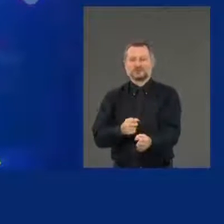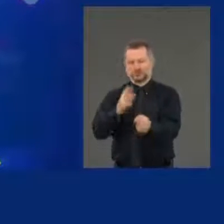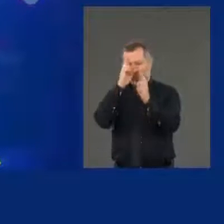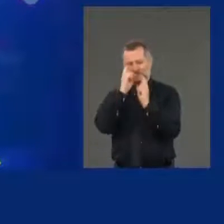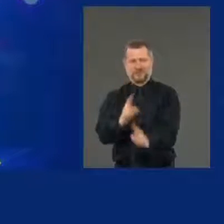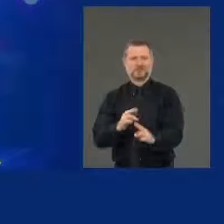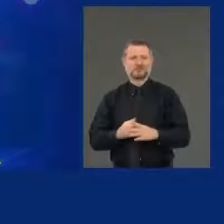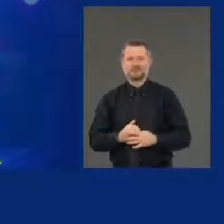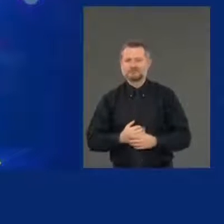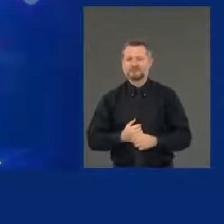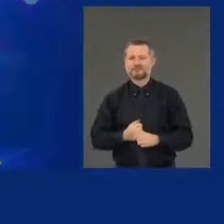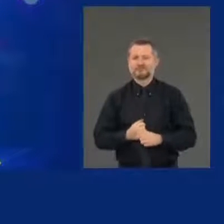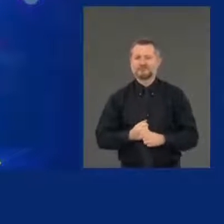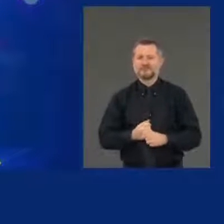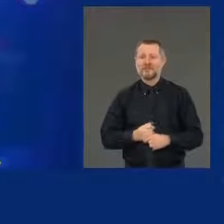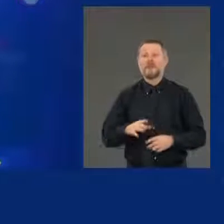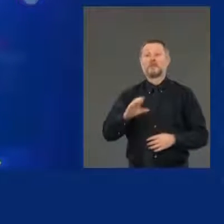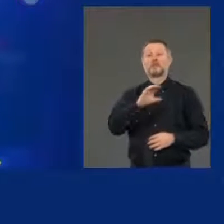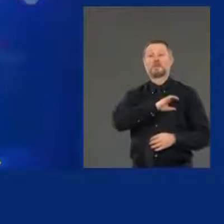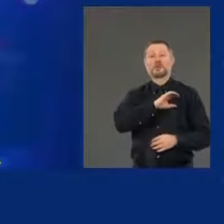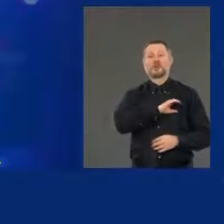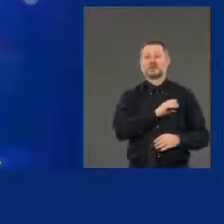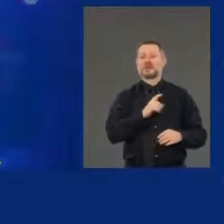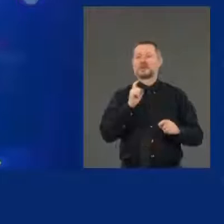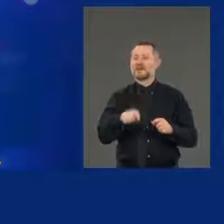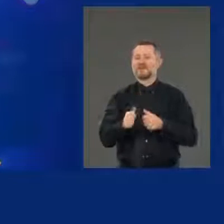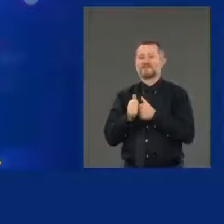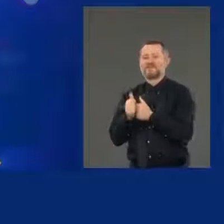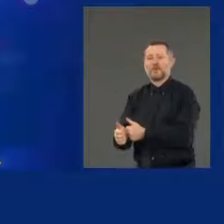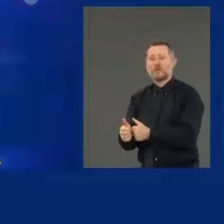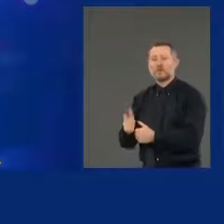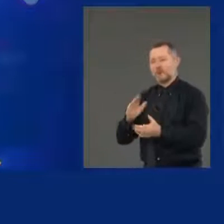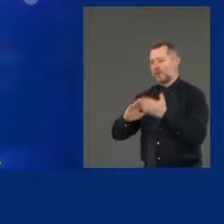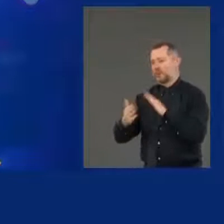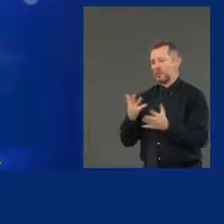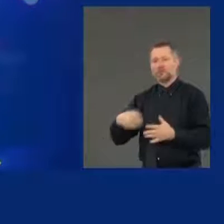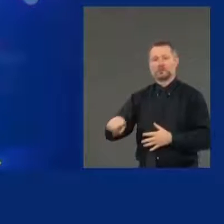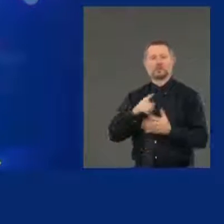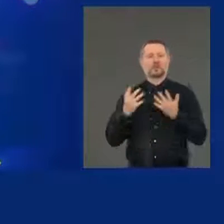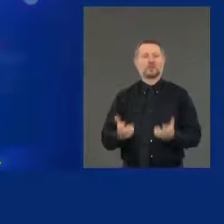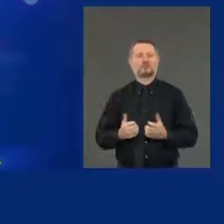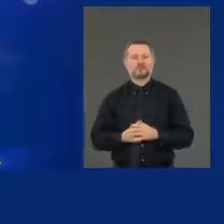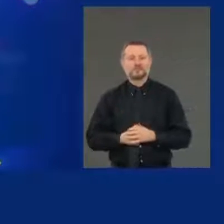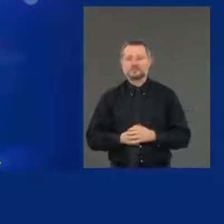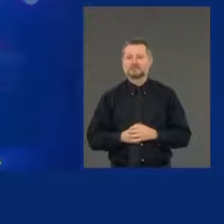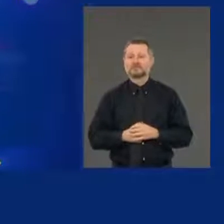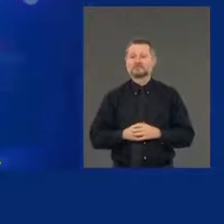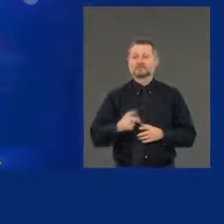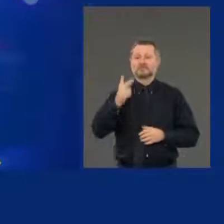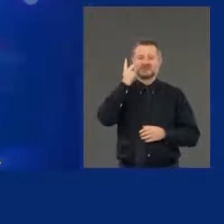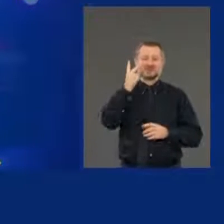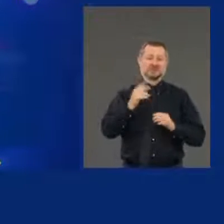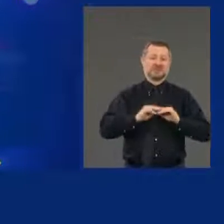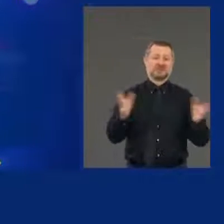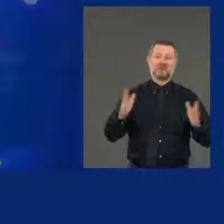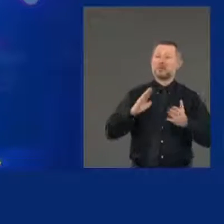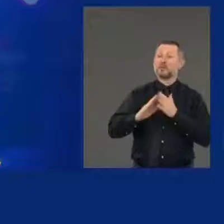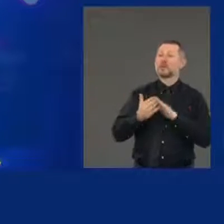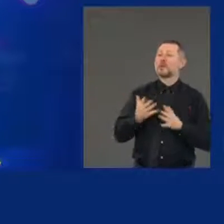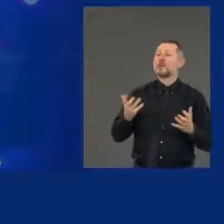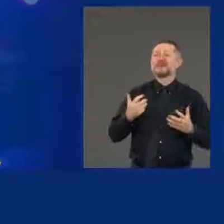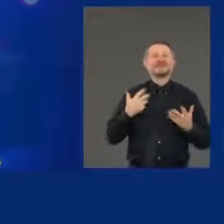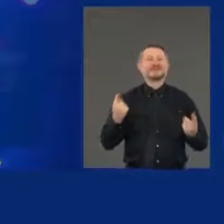function of what the community wants. We've heard loud and clear the community wants a different type of police